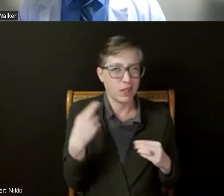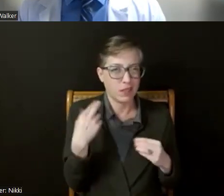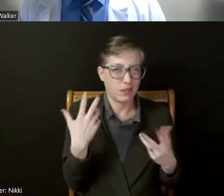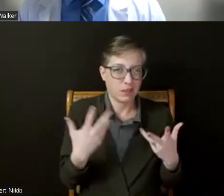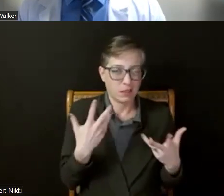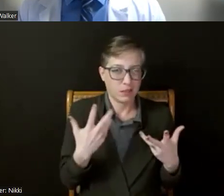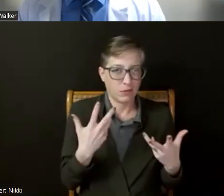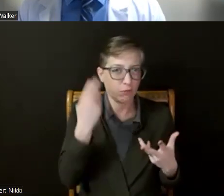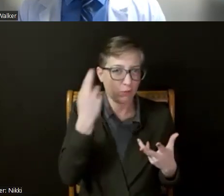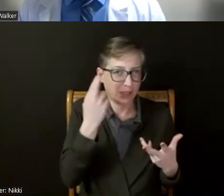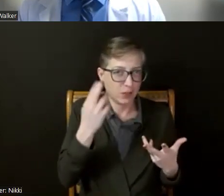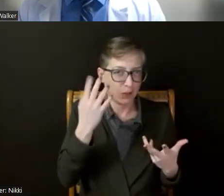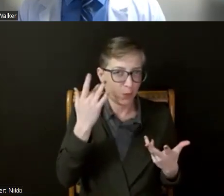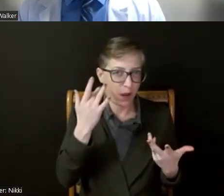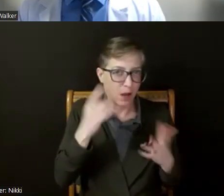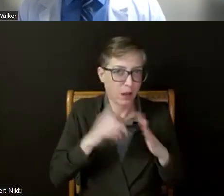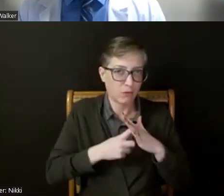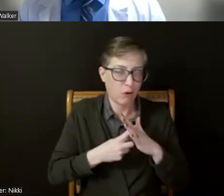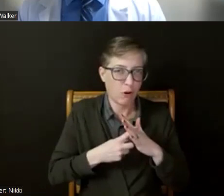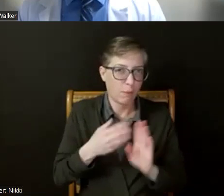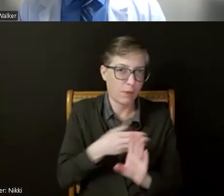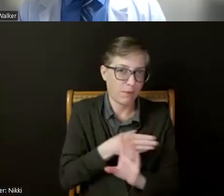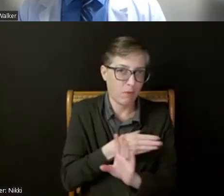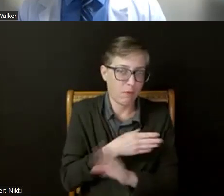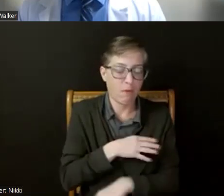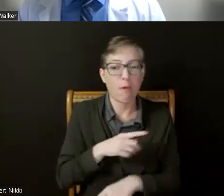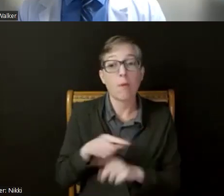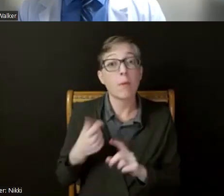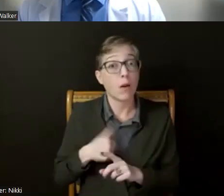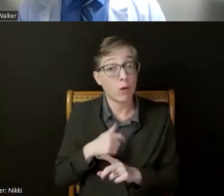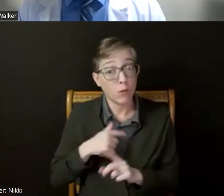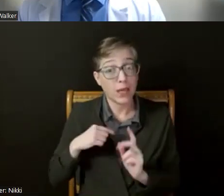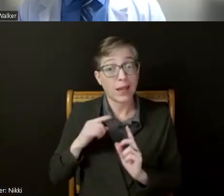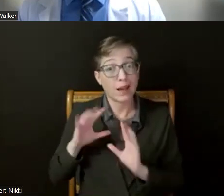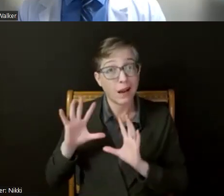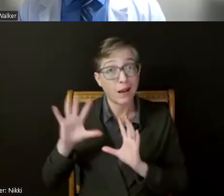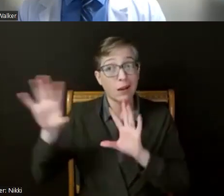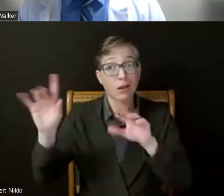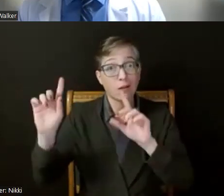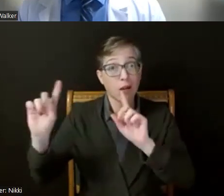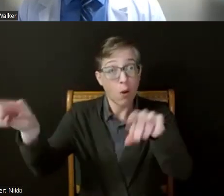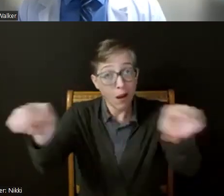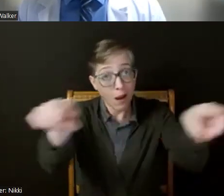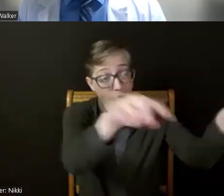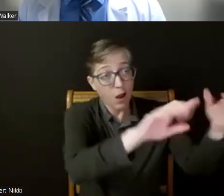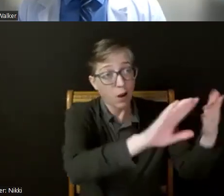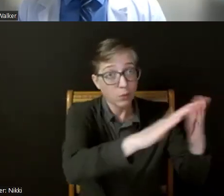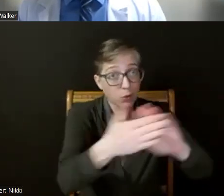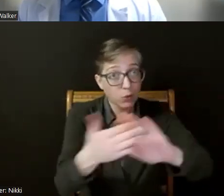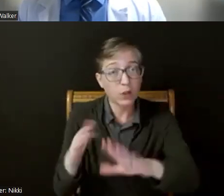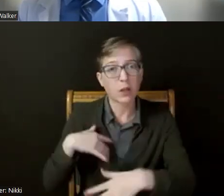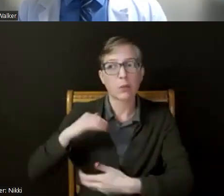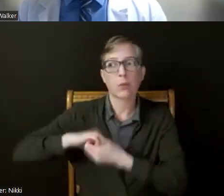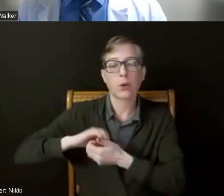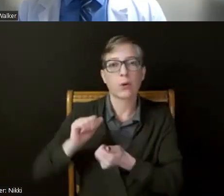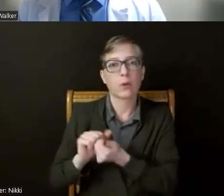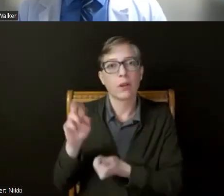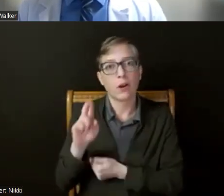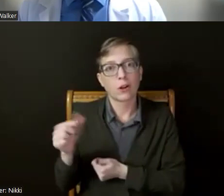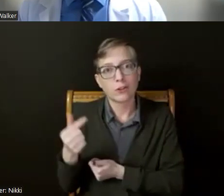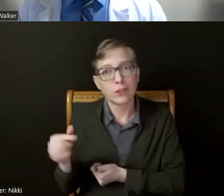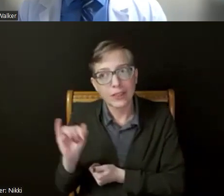at URMC are getting out into the community. We're working with our GI and colorectal team, working with our barbershops and beauty